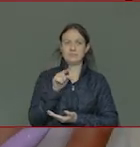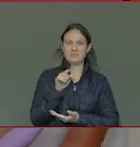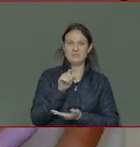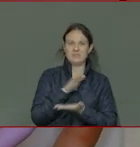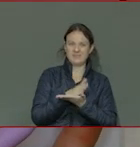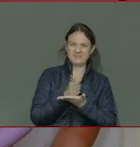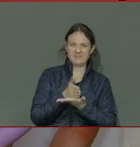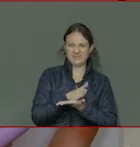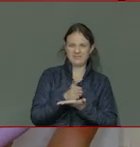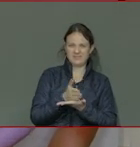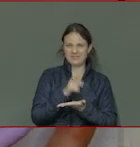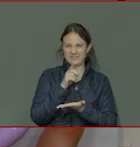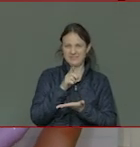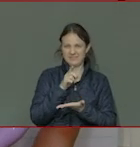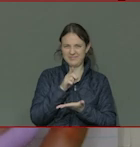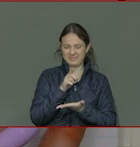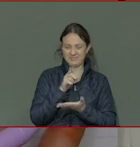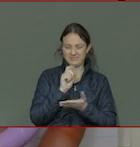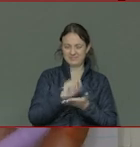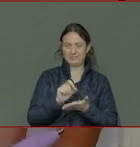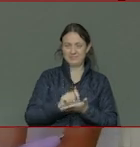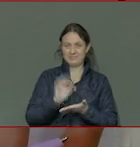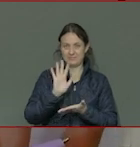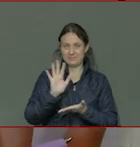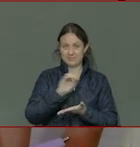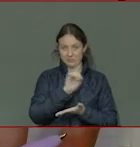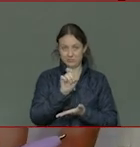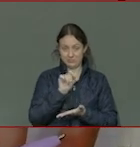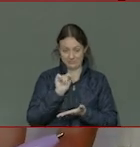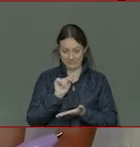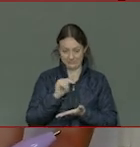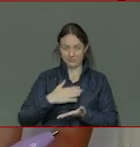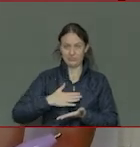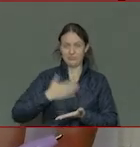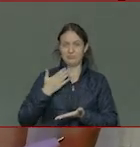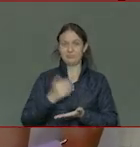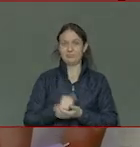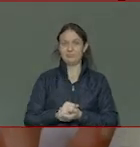friction, because that is what is asked. So I'm not going to use now